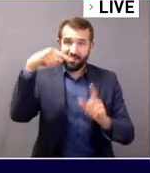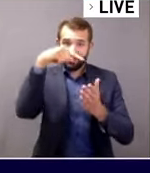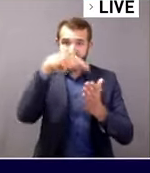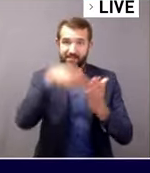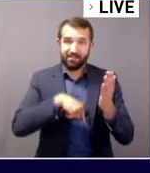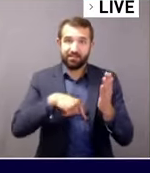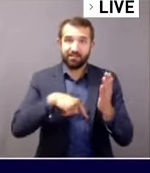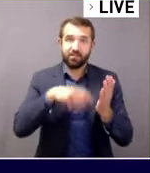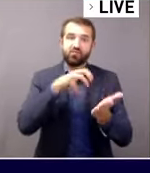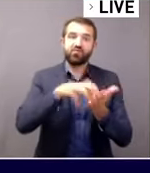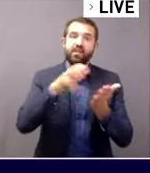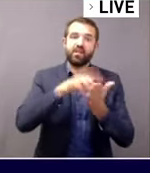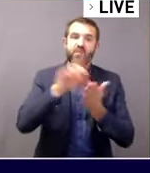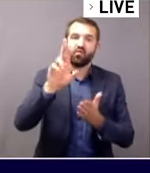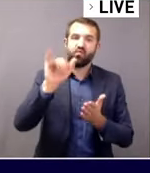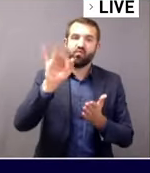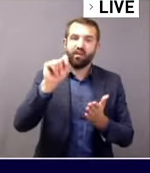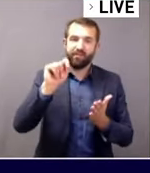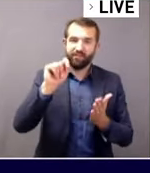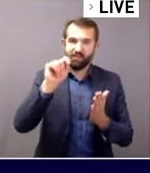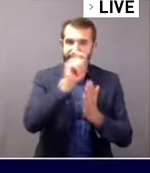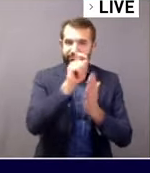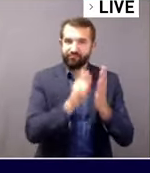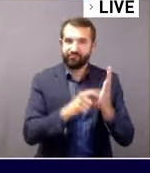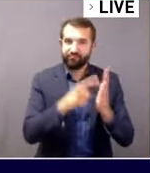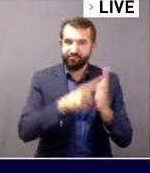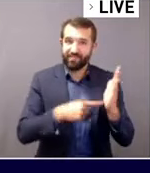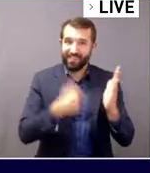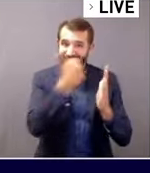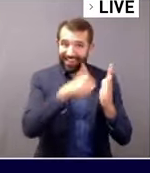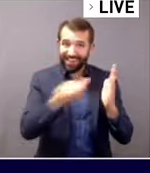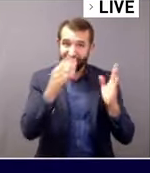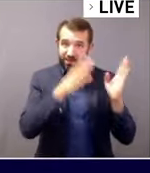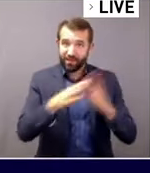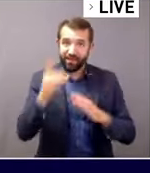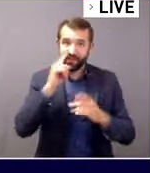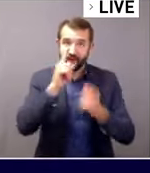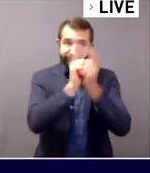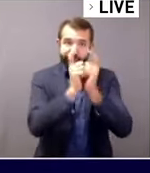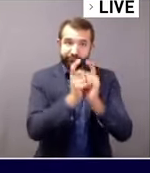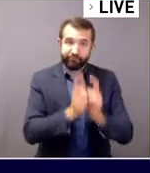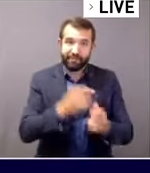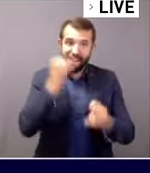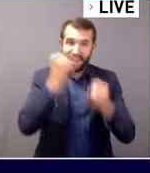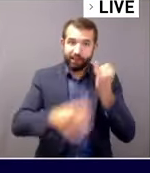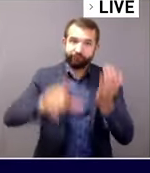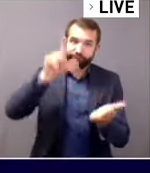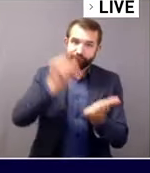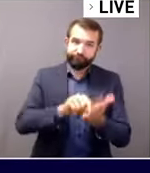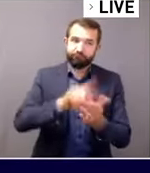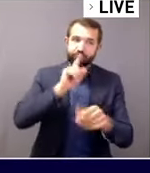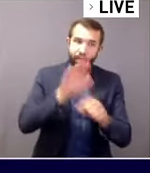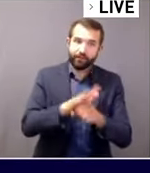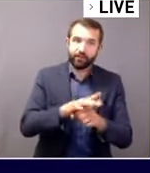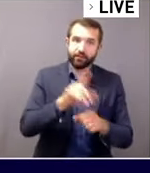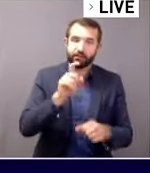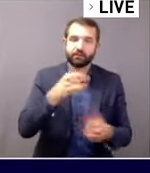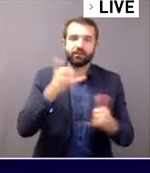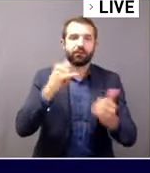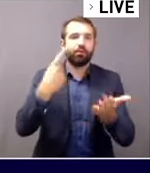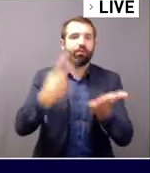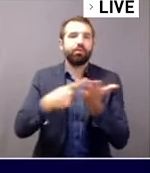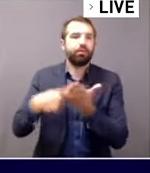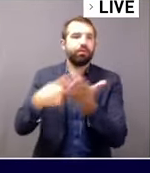into sort of a final document, or is that just an ongoing conversation as you see how things go in schools? It's a little bit of